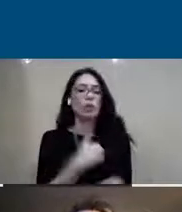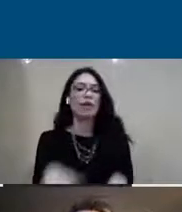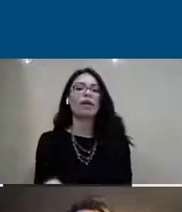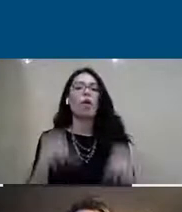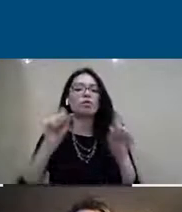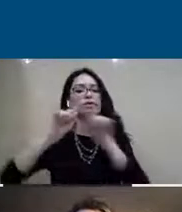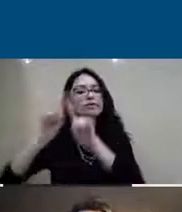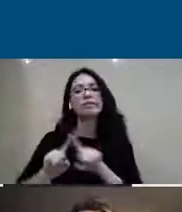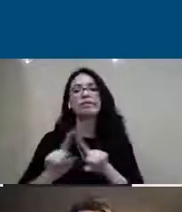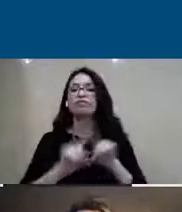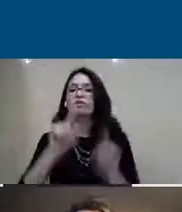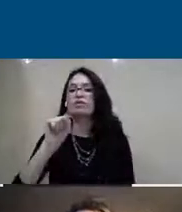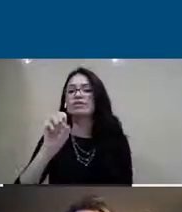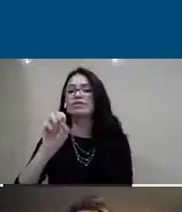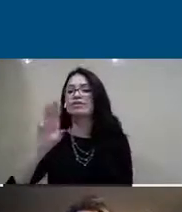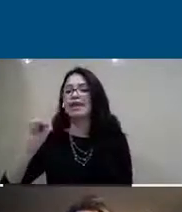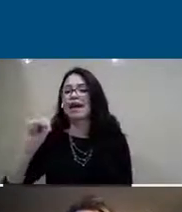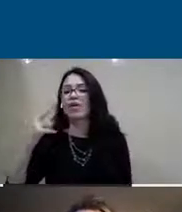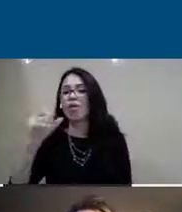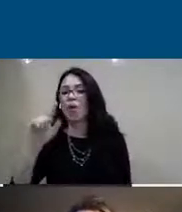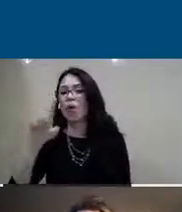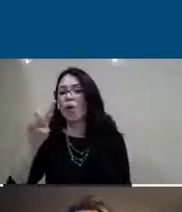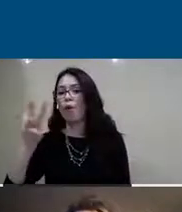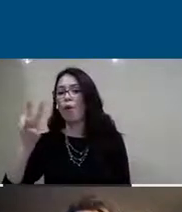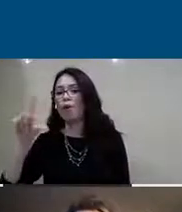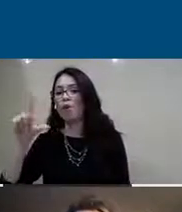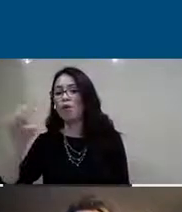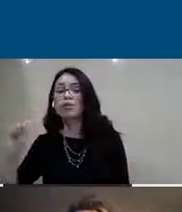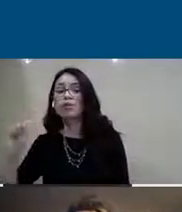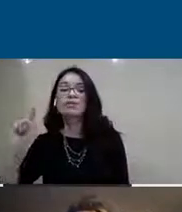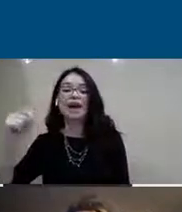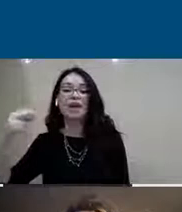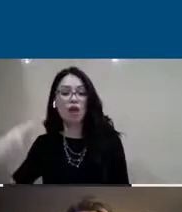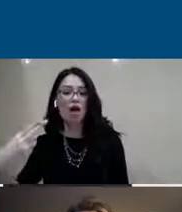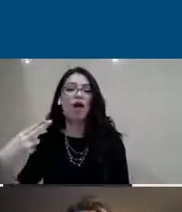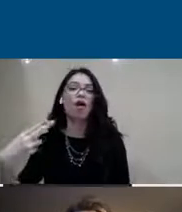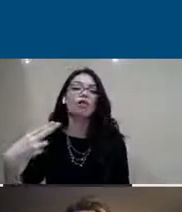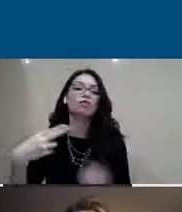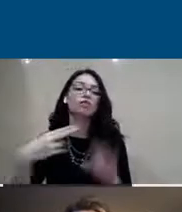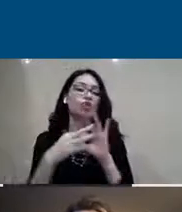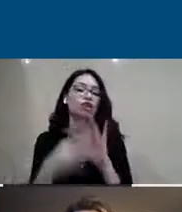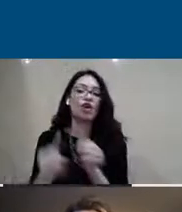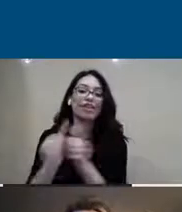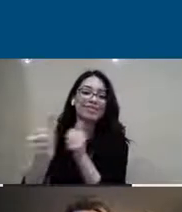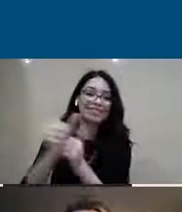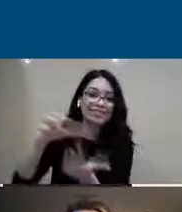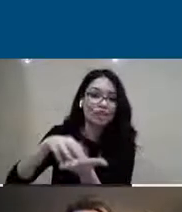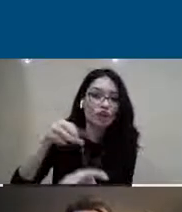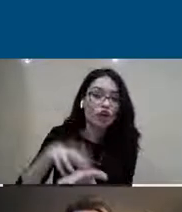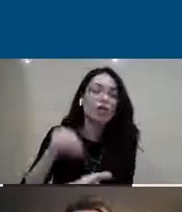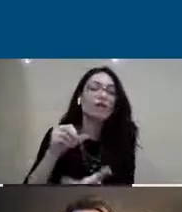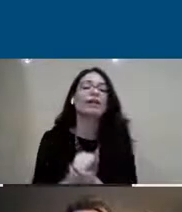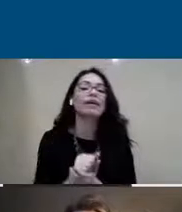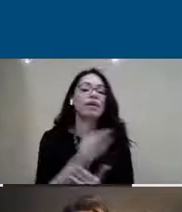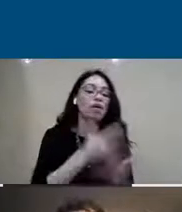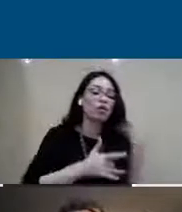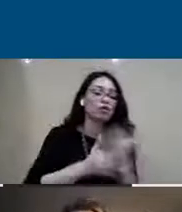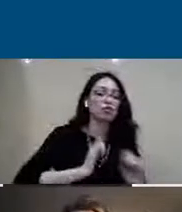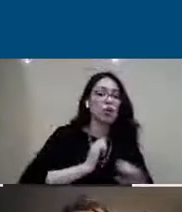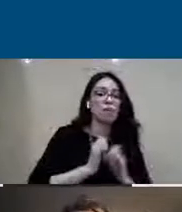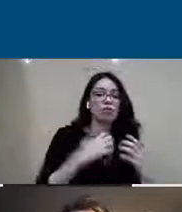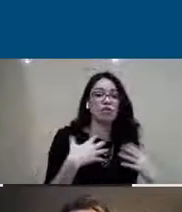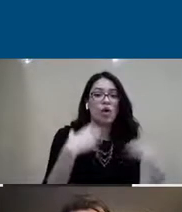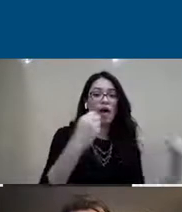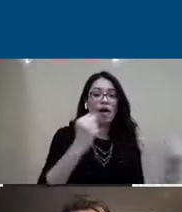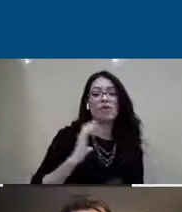school closures, distance learning, our new community of schools model, the social emotional health of our students and families, and all